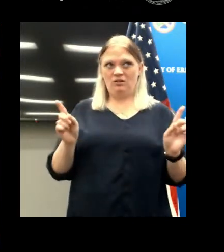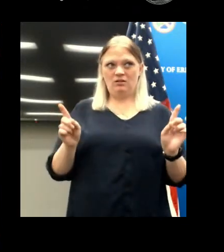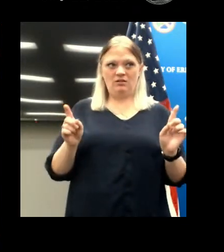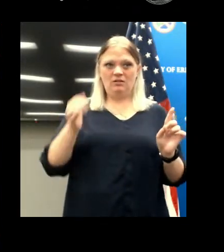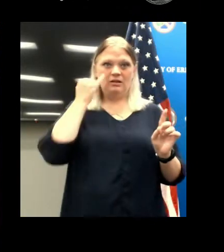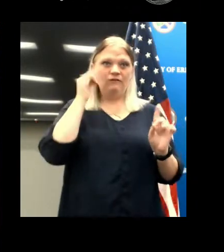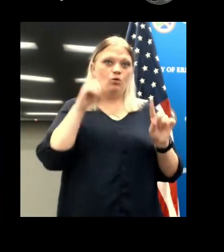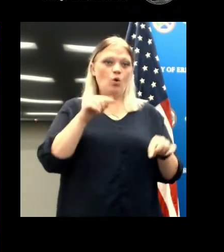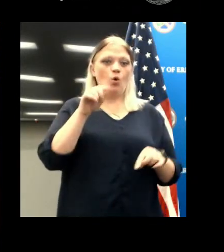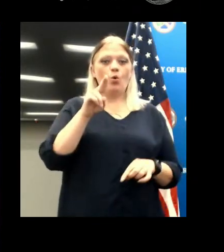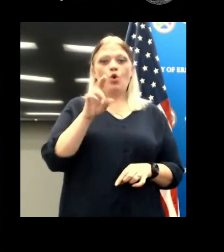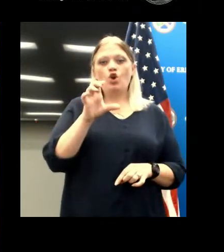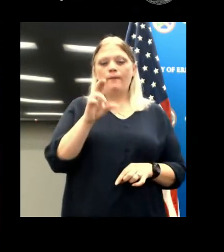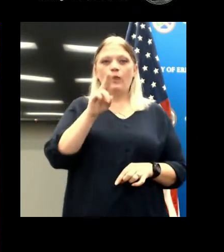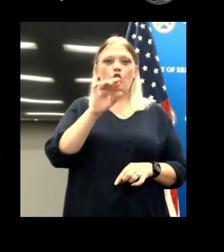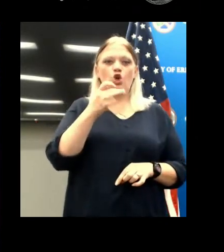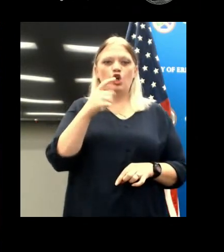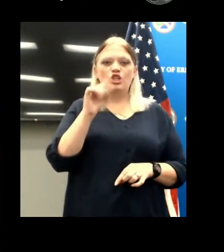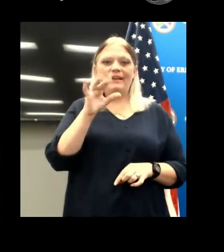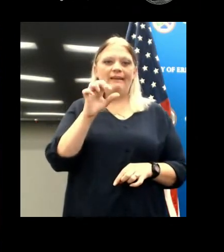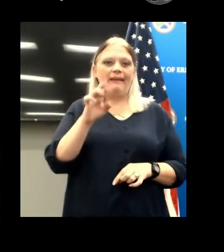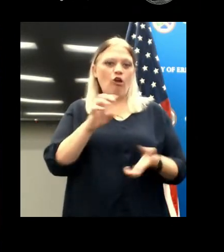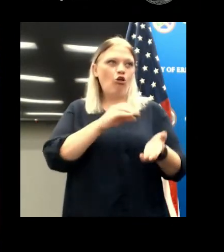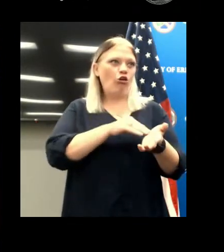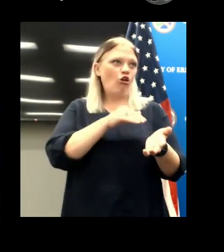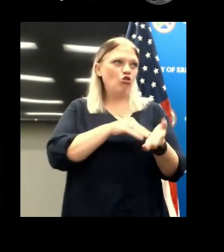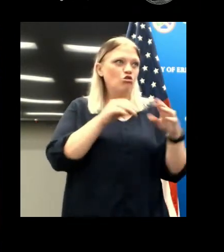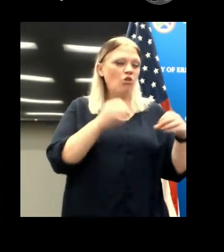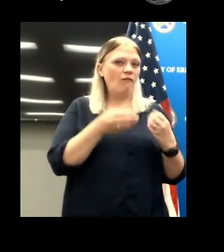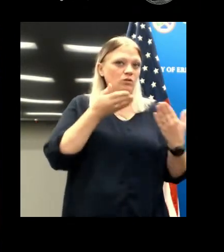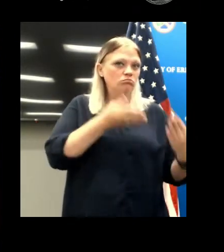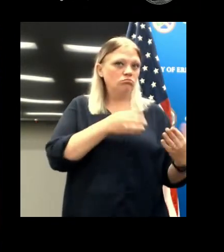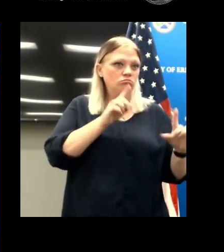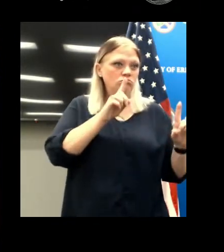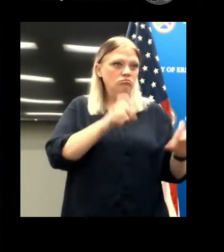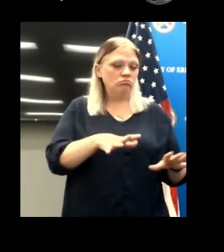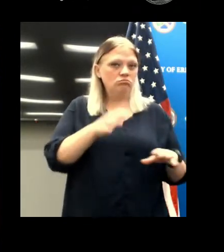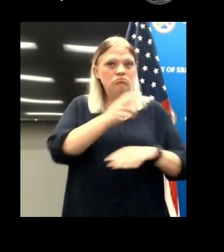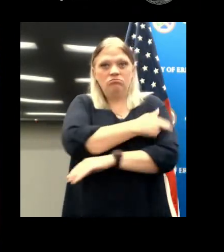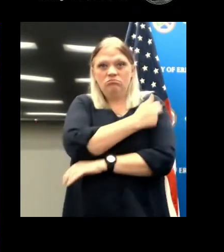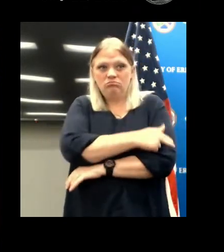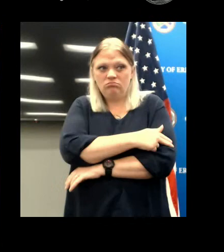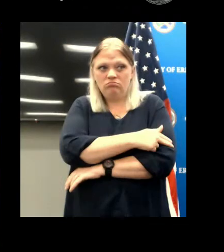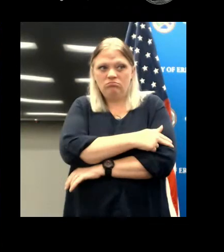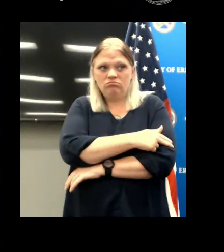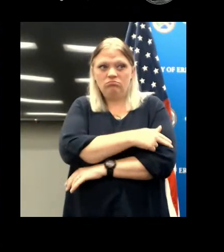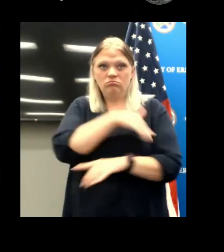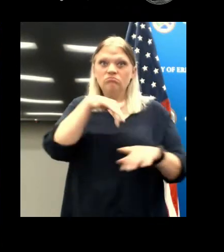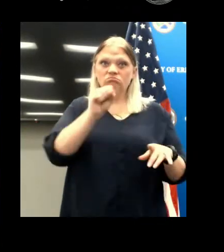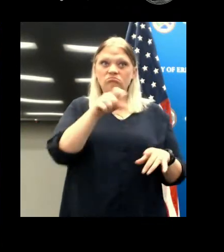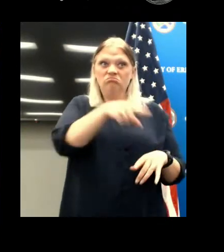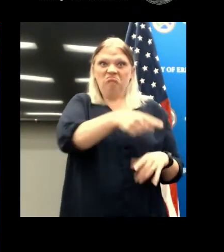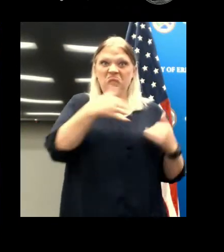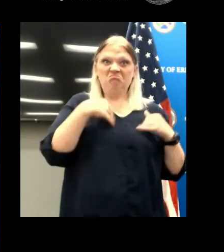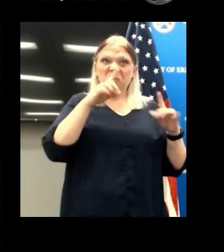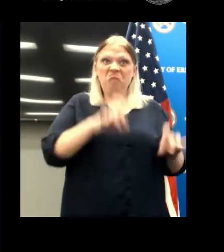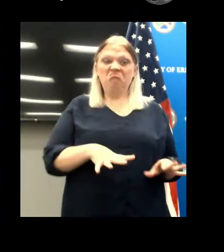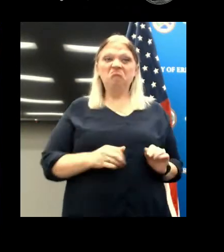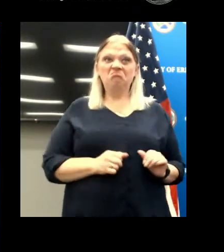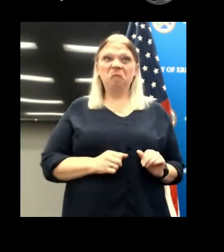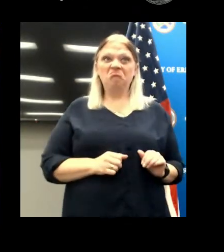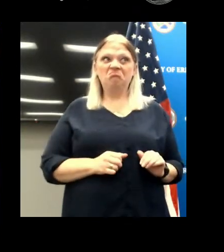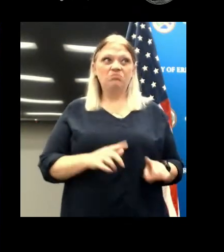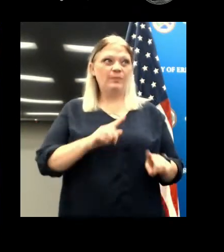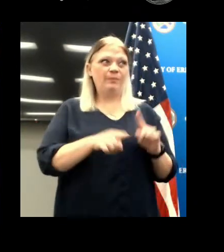an urgent care, if you go to a doctor's office that's offering tests, if you went to a hospital, yeah, they have tests, but they're